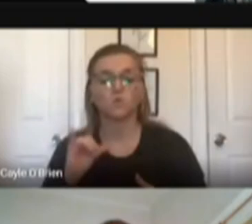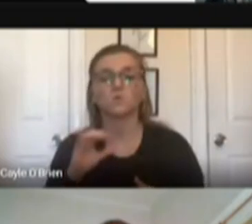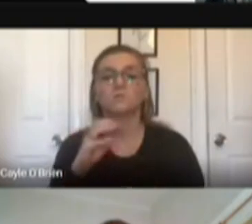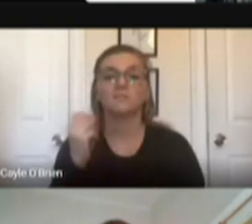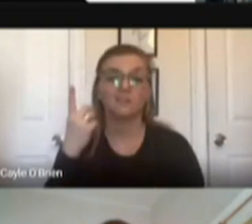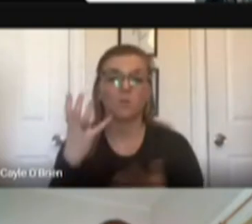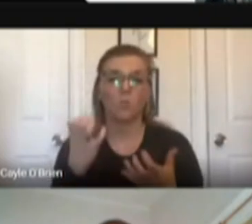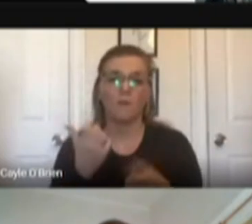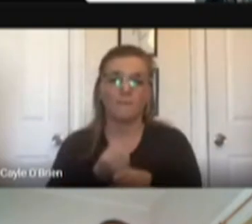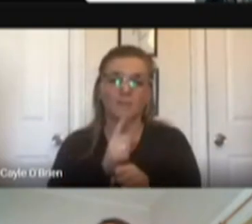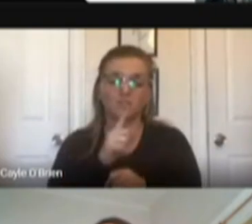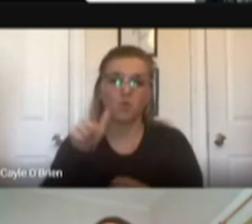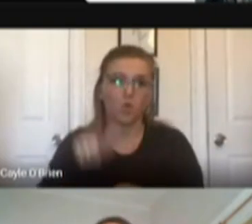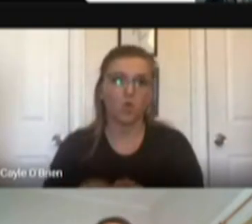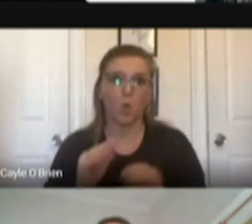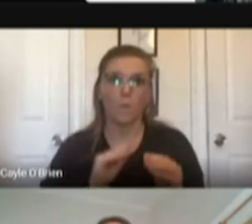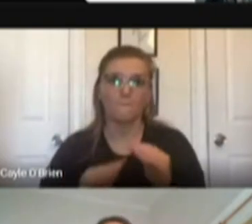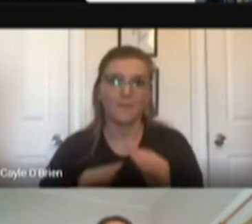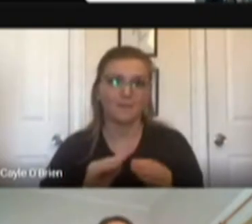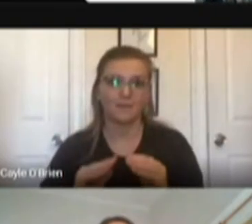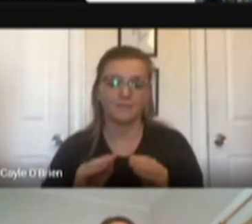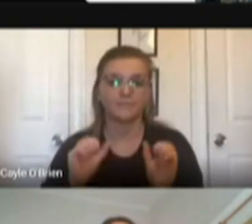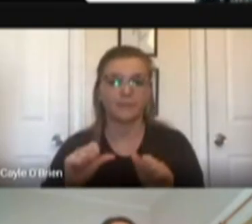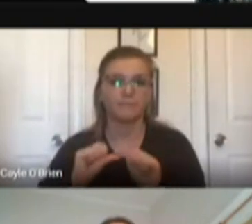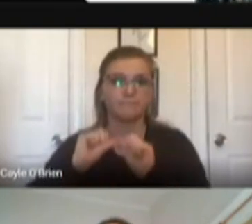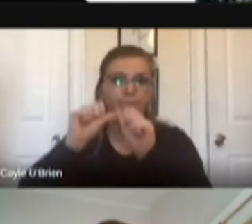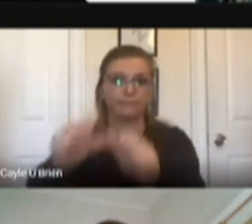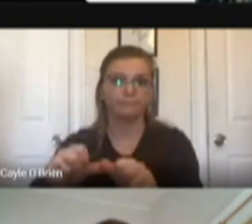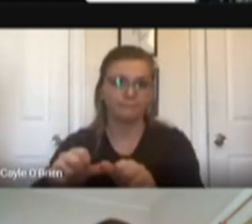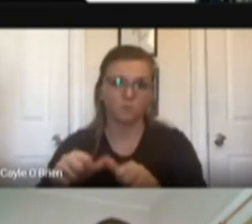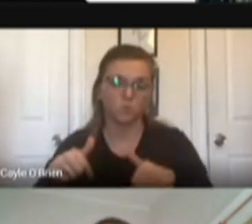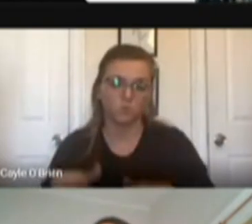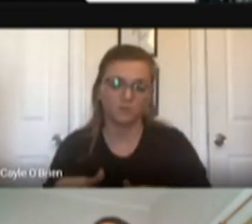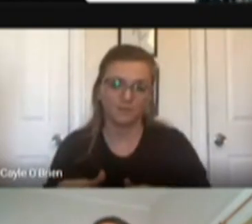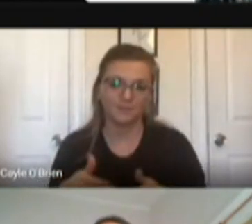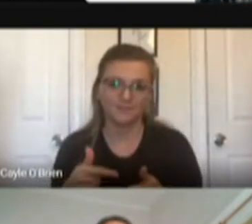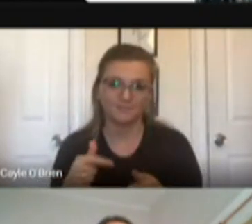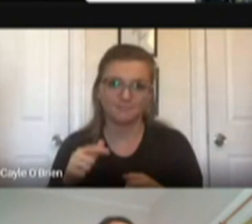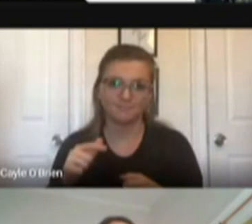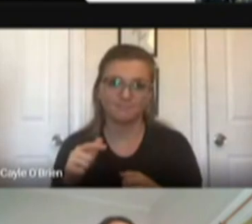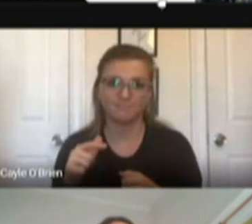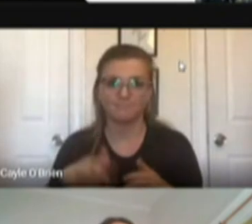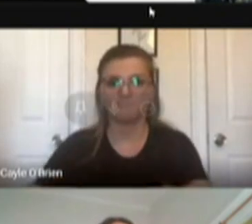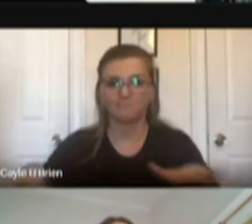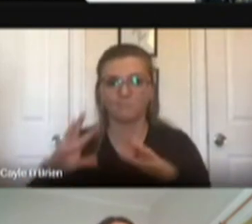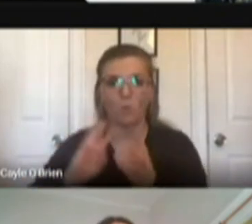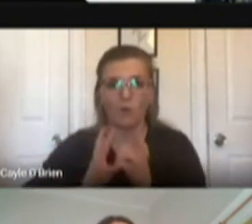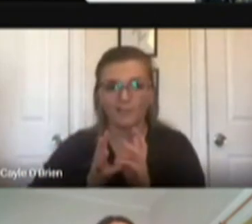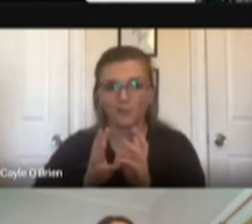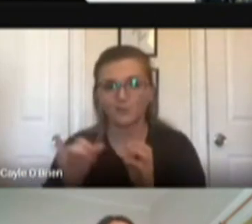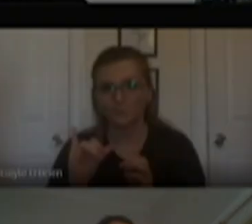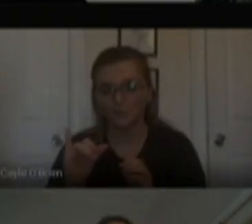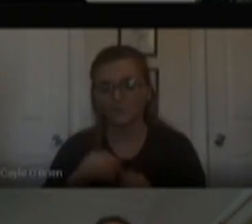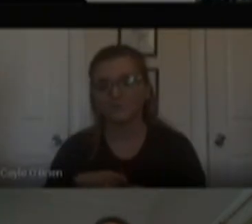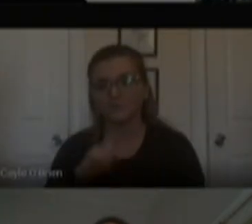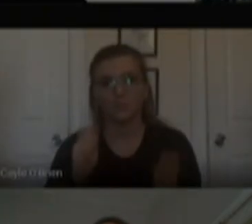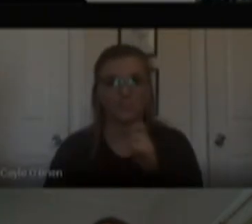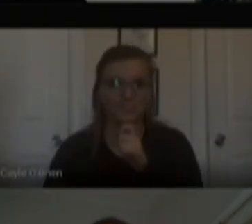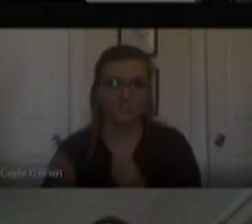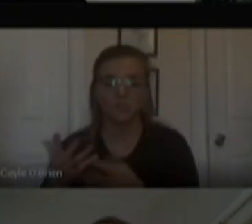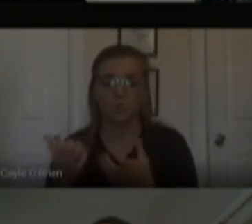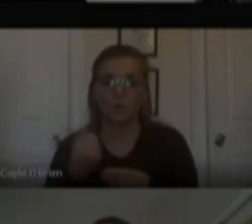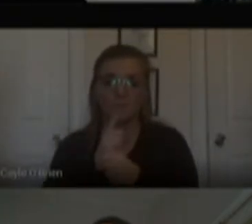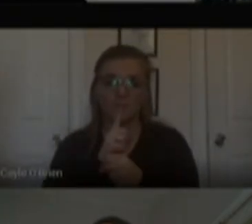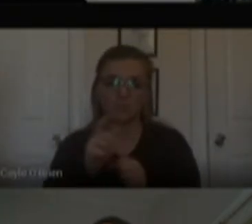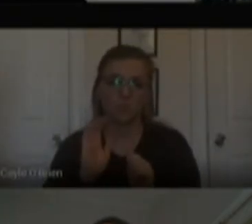maintenance and durable to city needs and city climate. So many areas of planting,